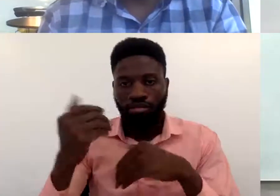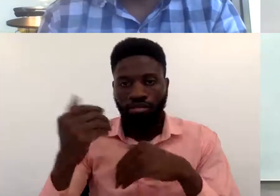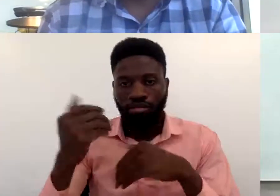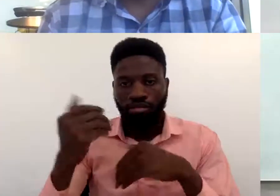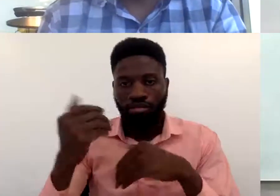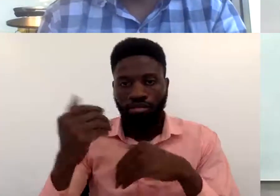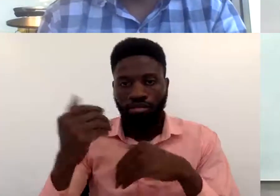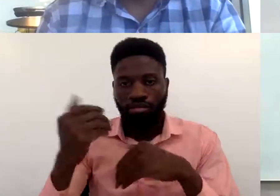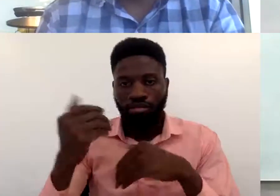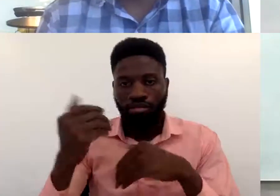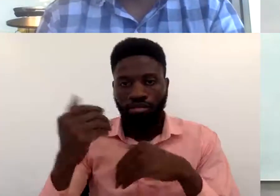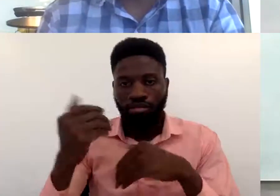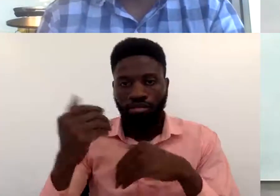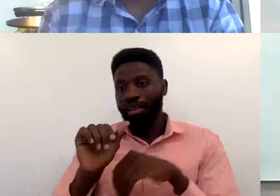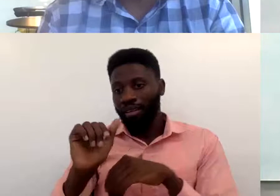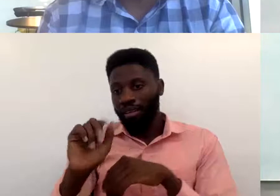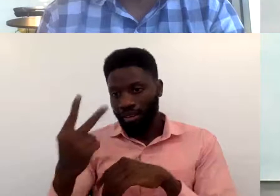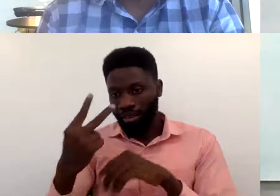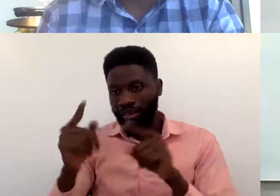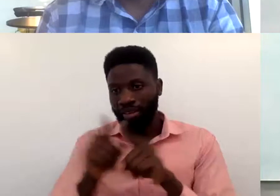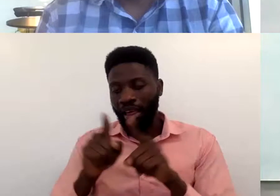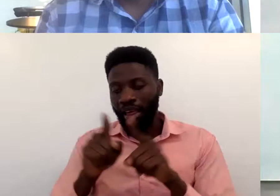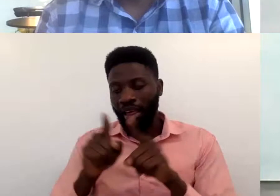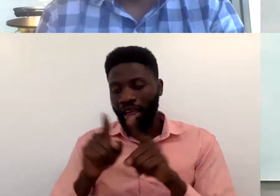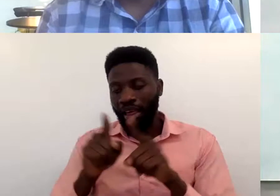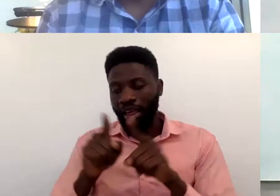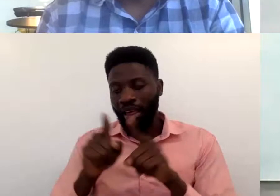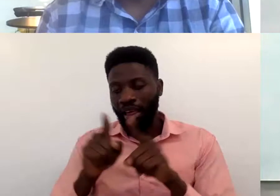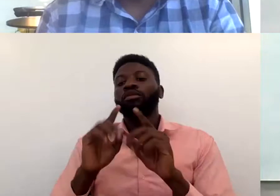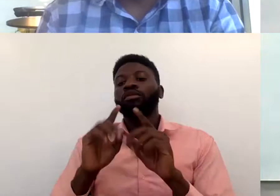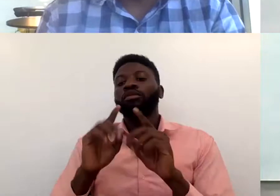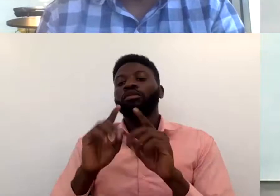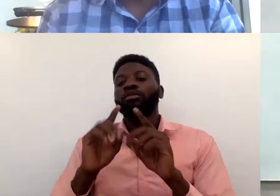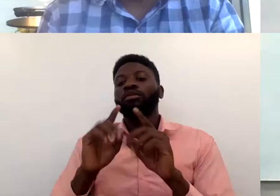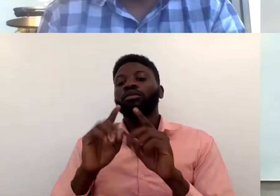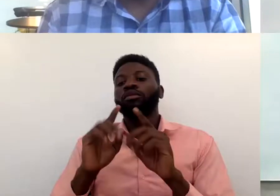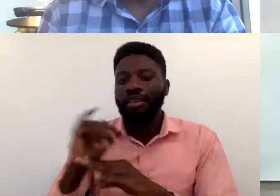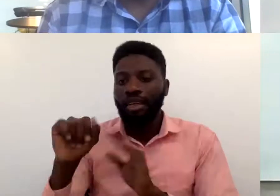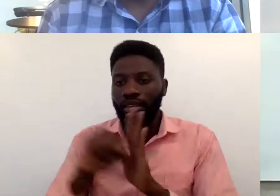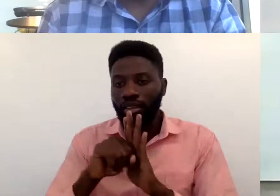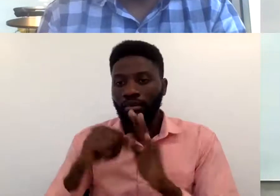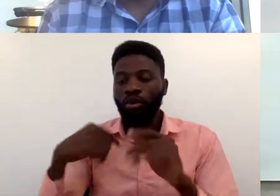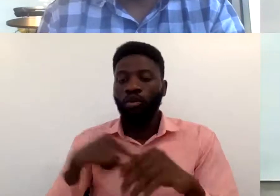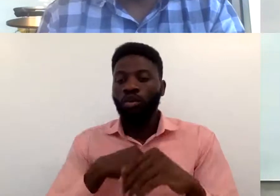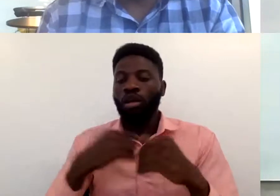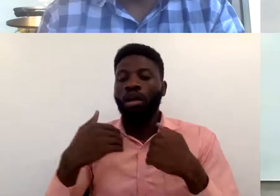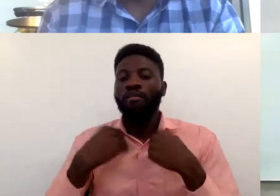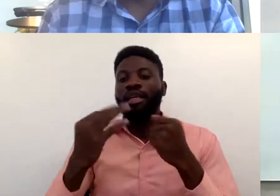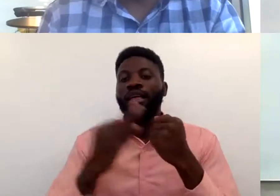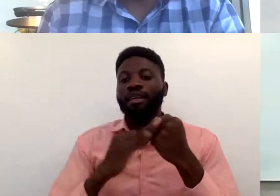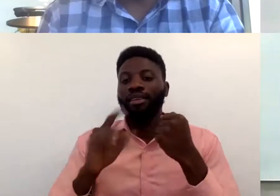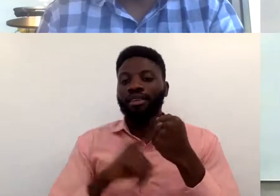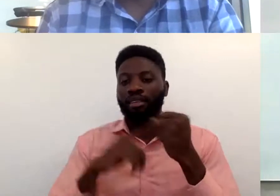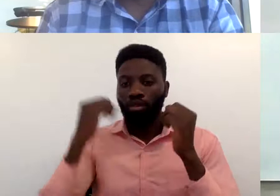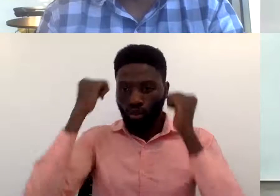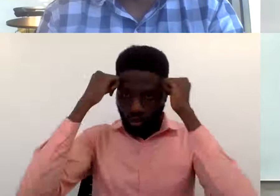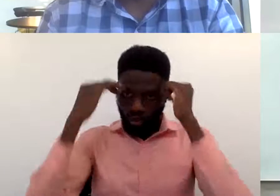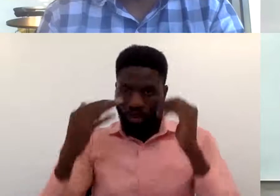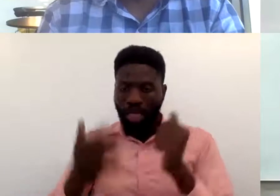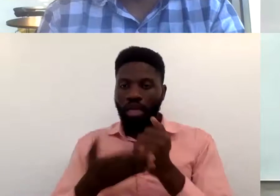providing internships. We've managed so far to link at least 86 students to internship out of the total reach